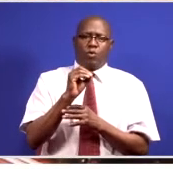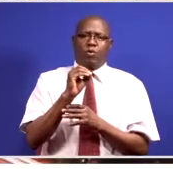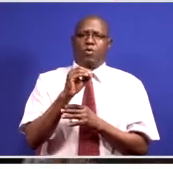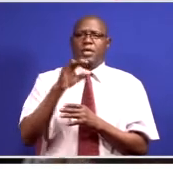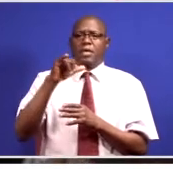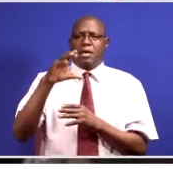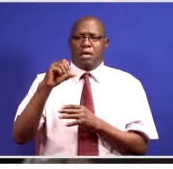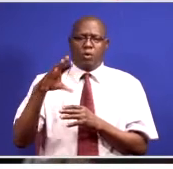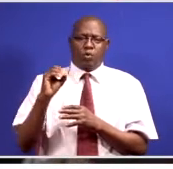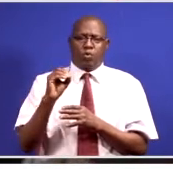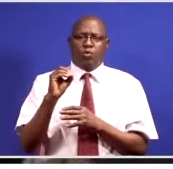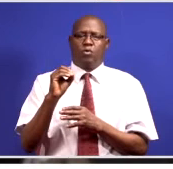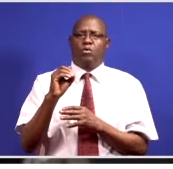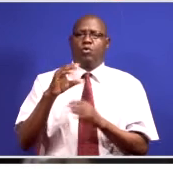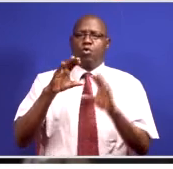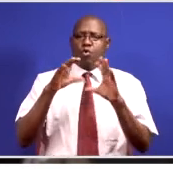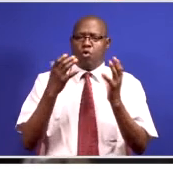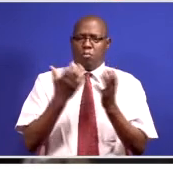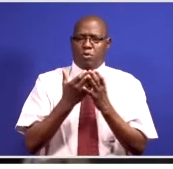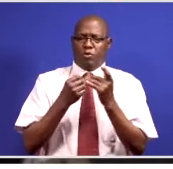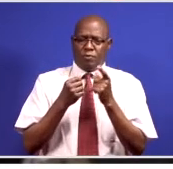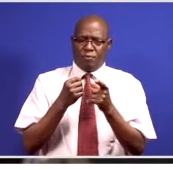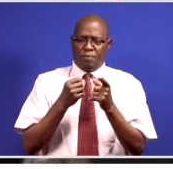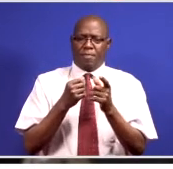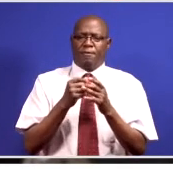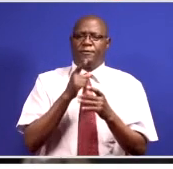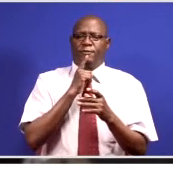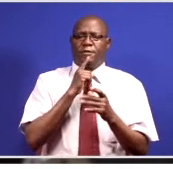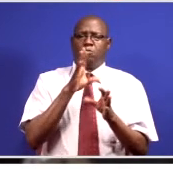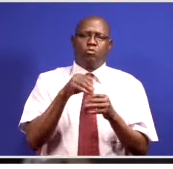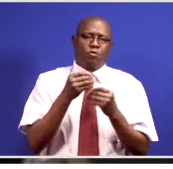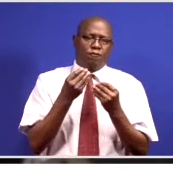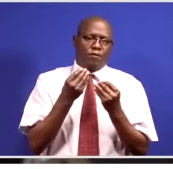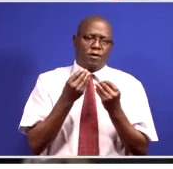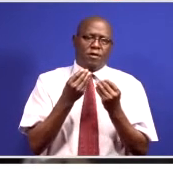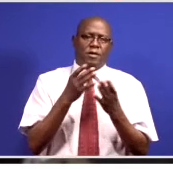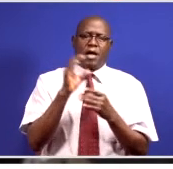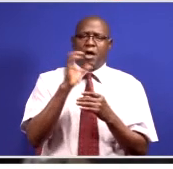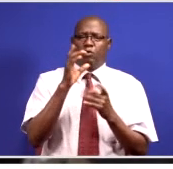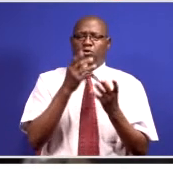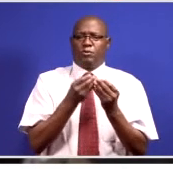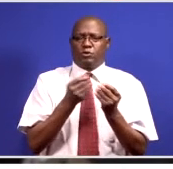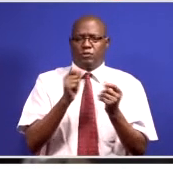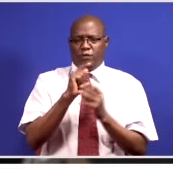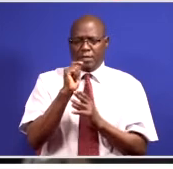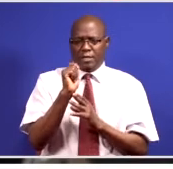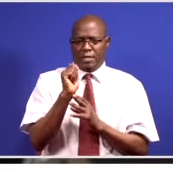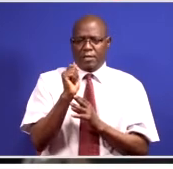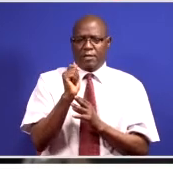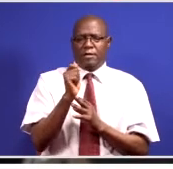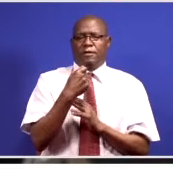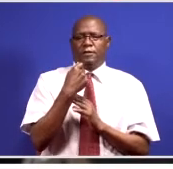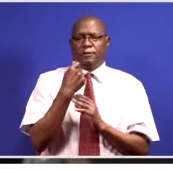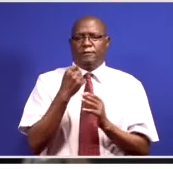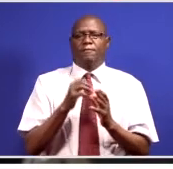Global, Kana Singh, said they are providing a customized solution for Kenya, one that has been